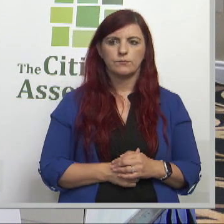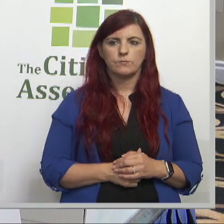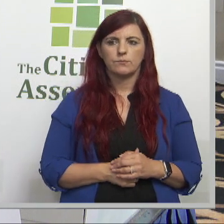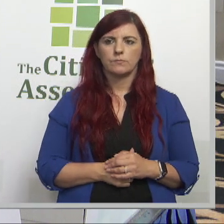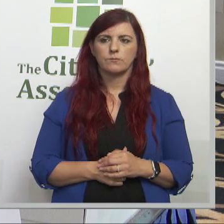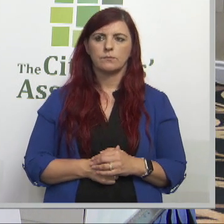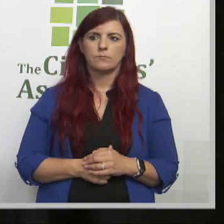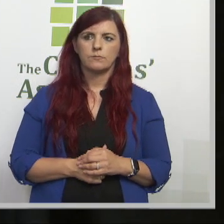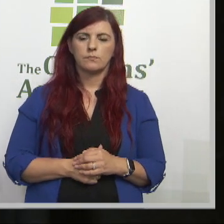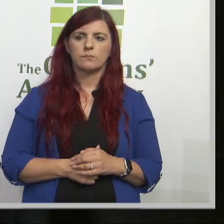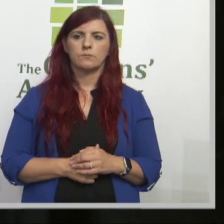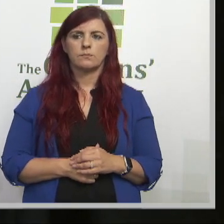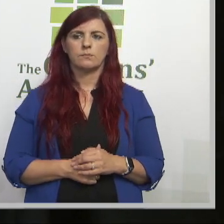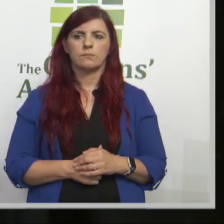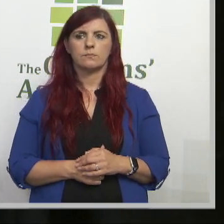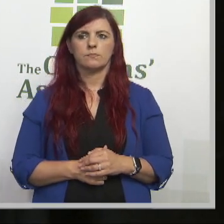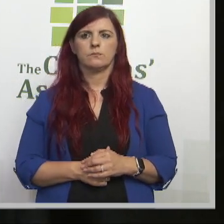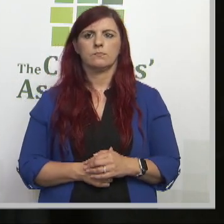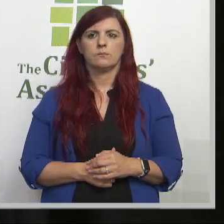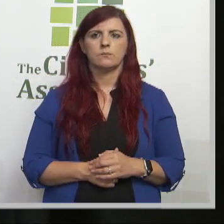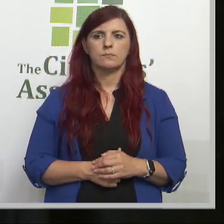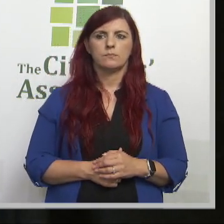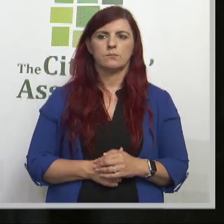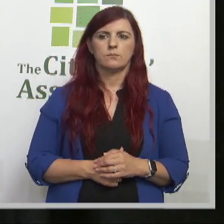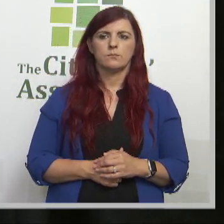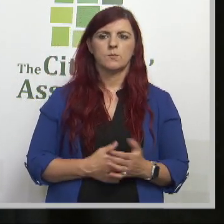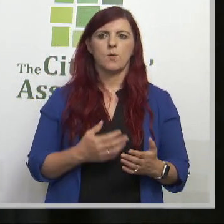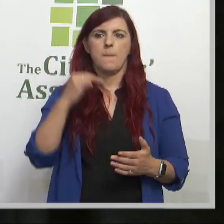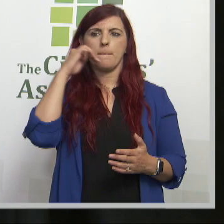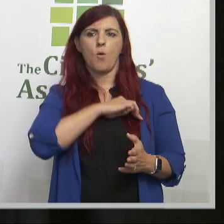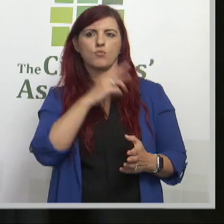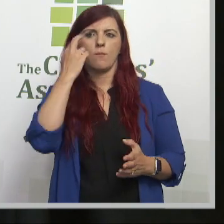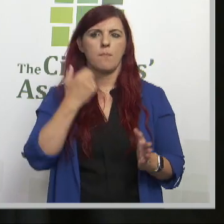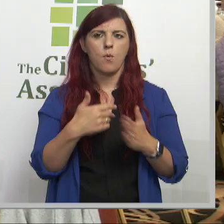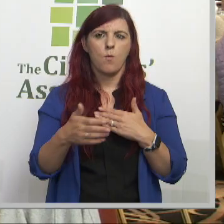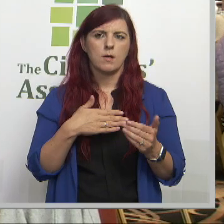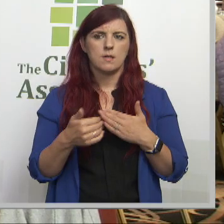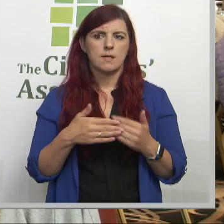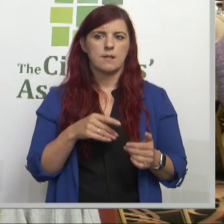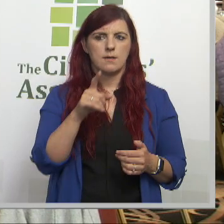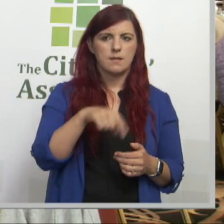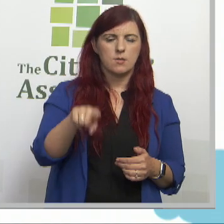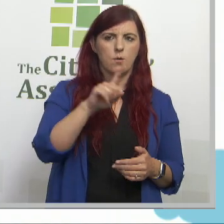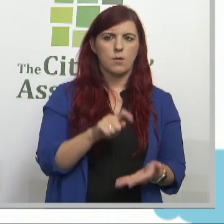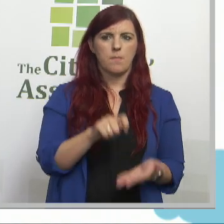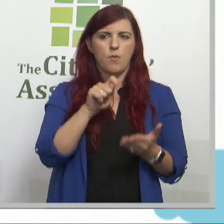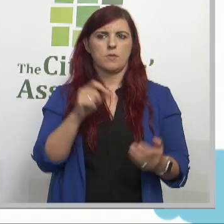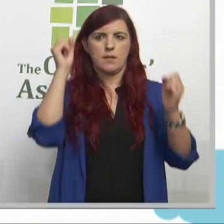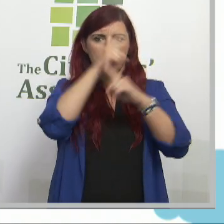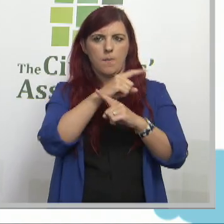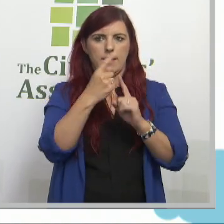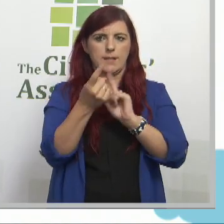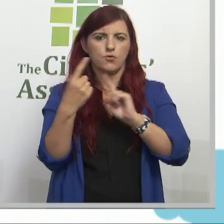or definitely no increases. So the kind of key things to remember here are basically that, look, the budget is a complex interaction